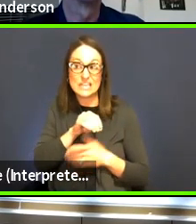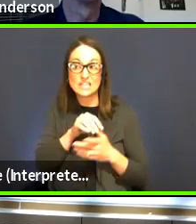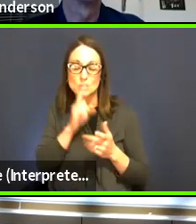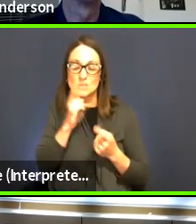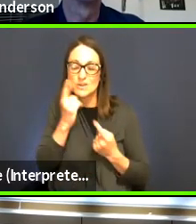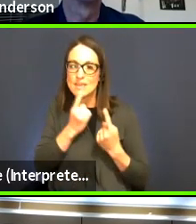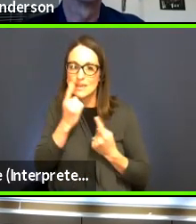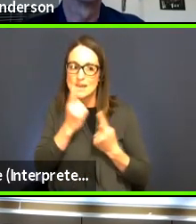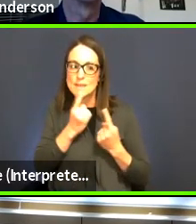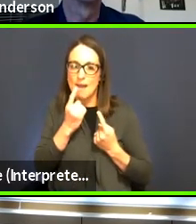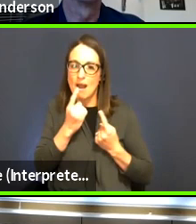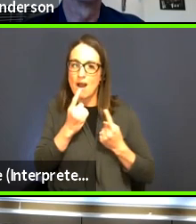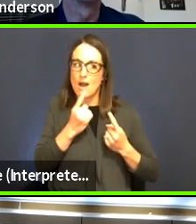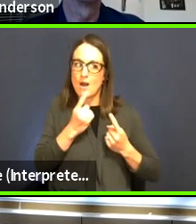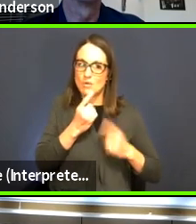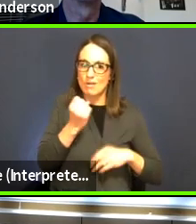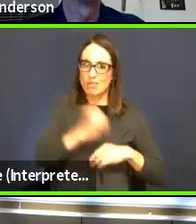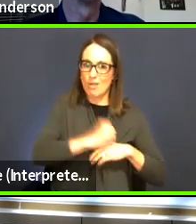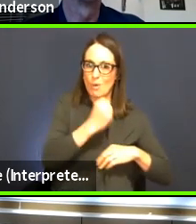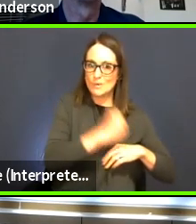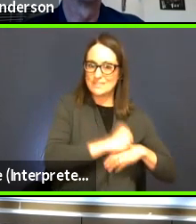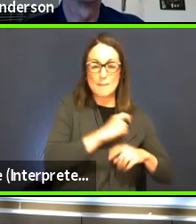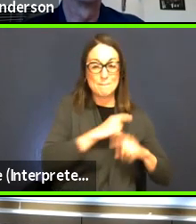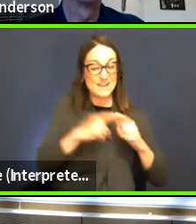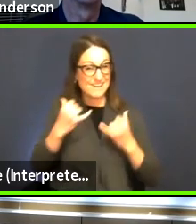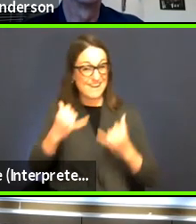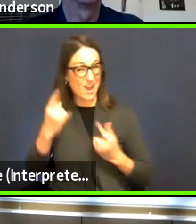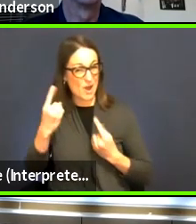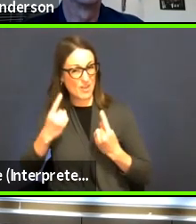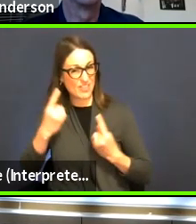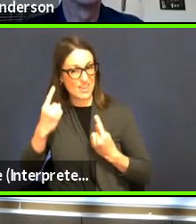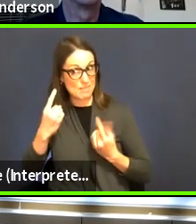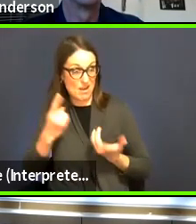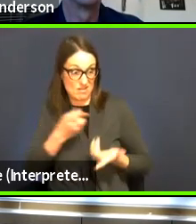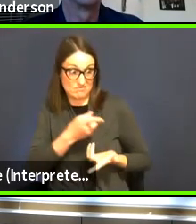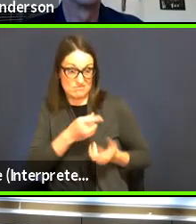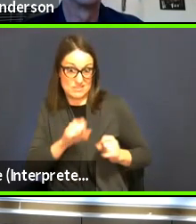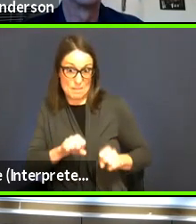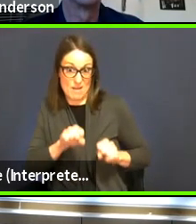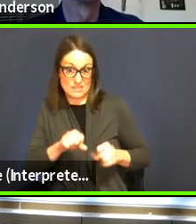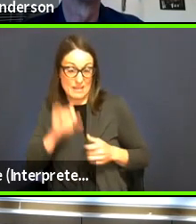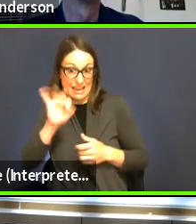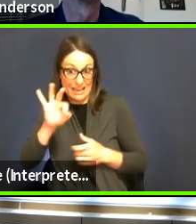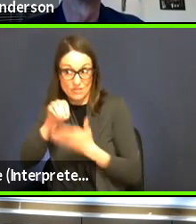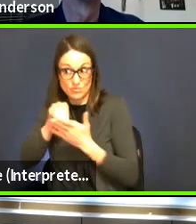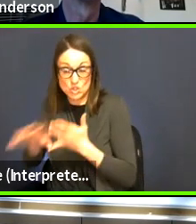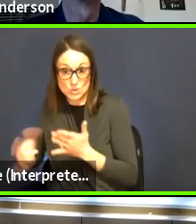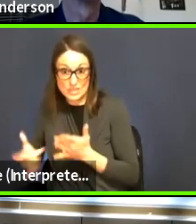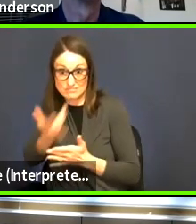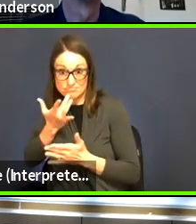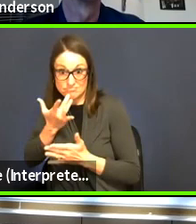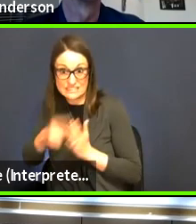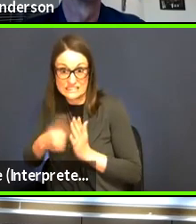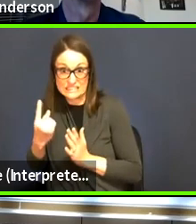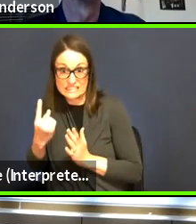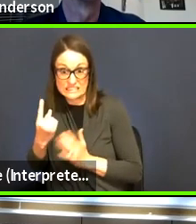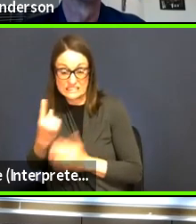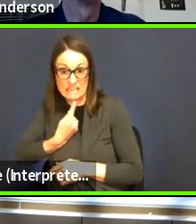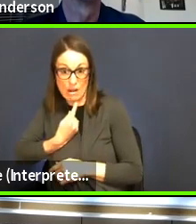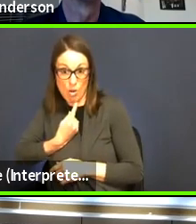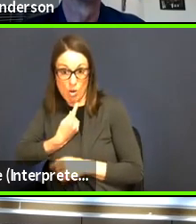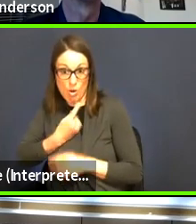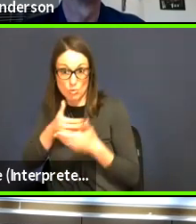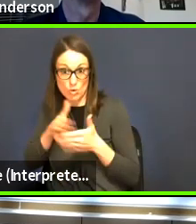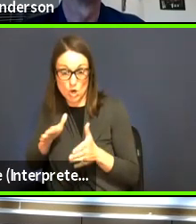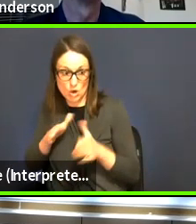those. Now we're kind of thinking about, are those a possibility for those who want single rooms? So we're kind of, you know, looking at